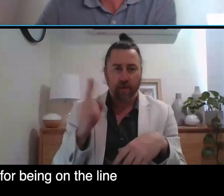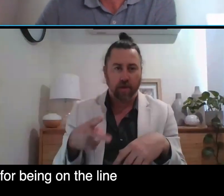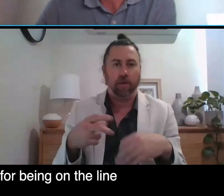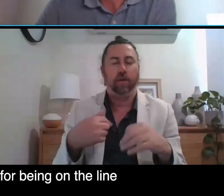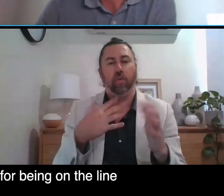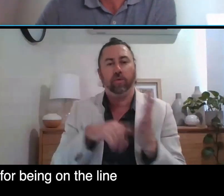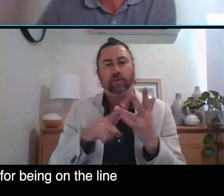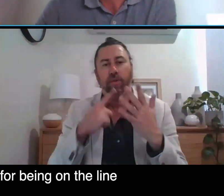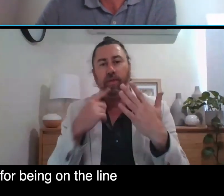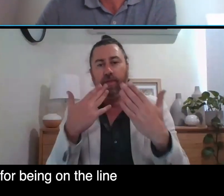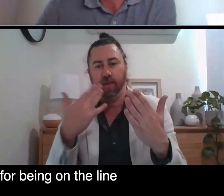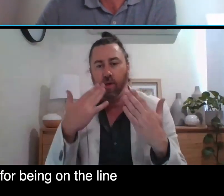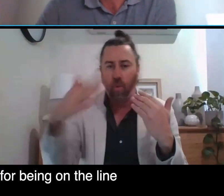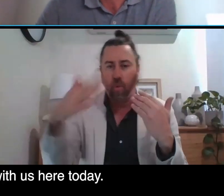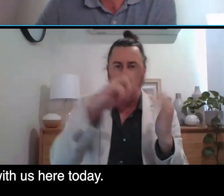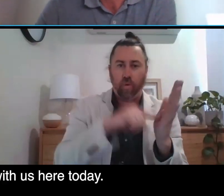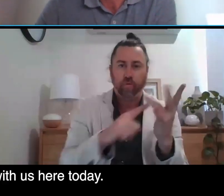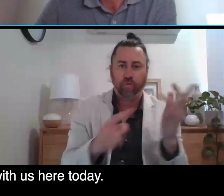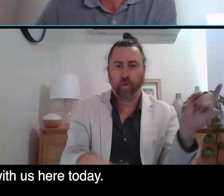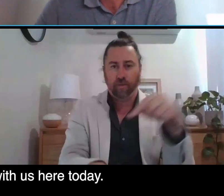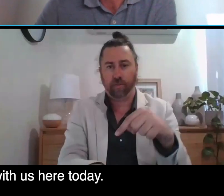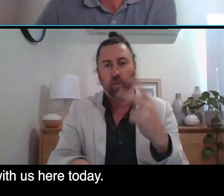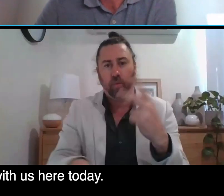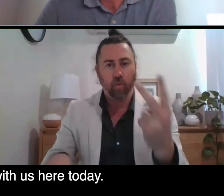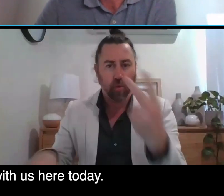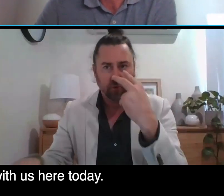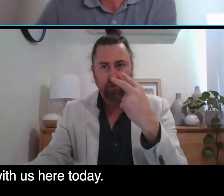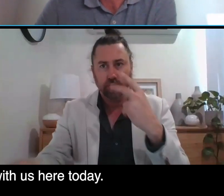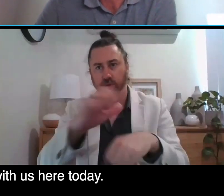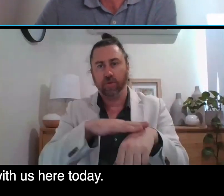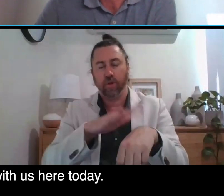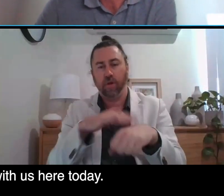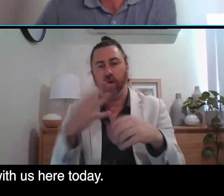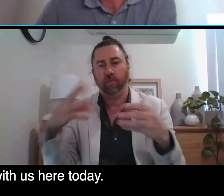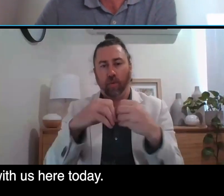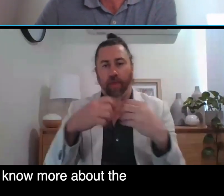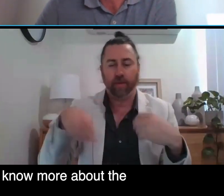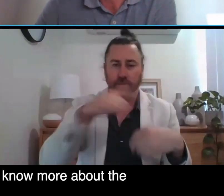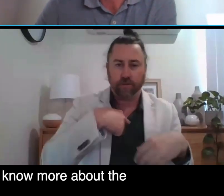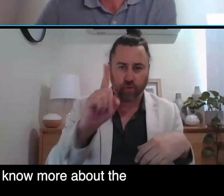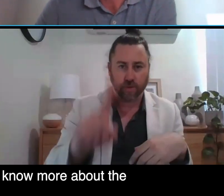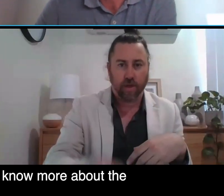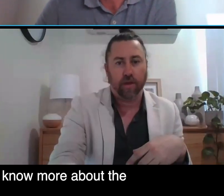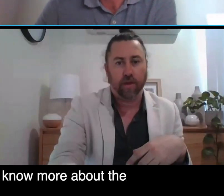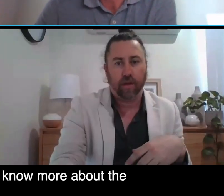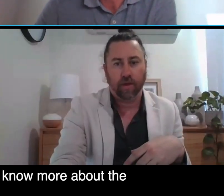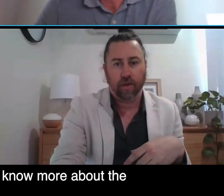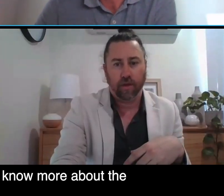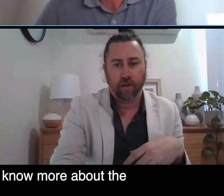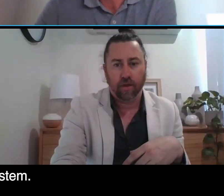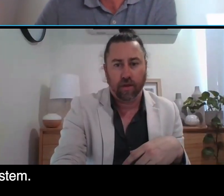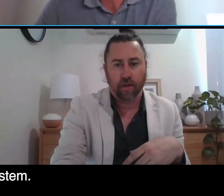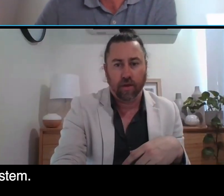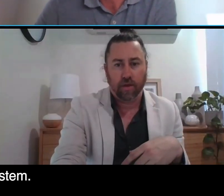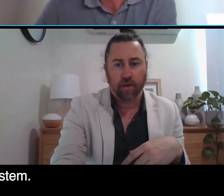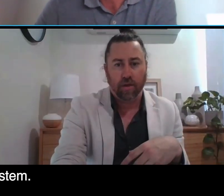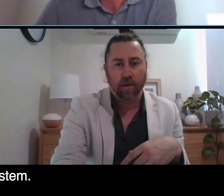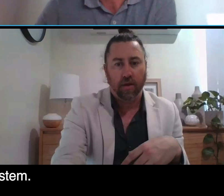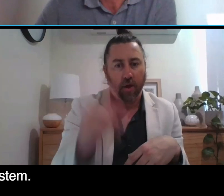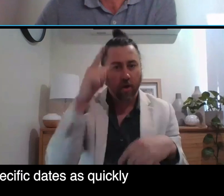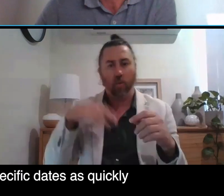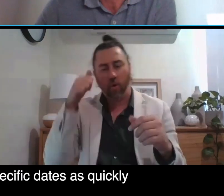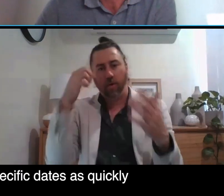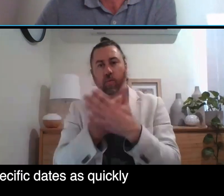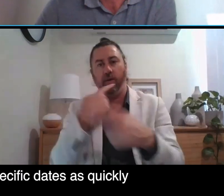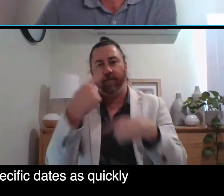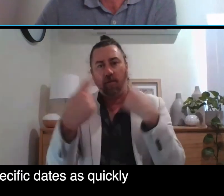want to thank you all for being on the line and taking the time to be with us here today. I'm conscious that you want to know more about the star rating